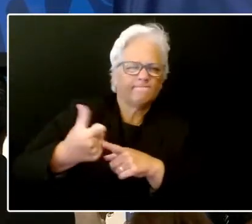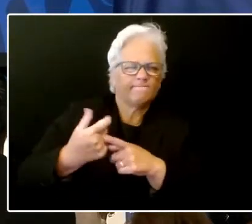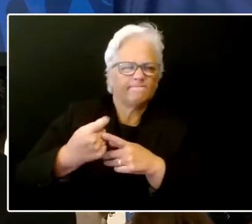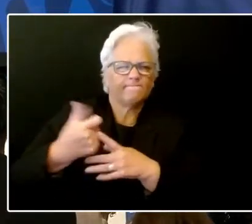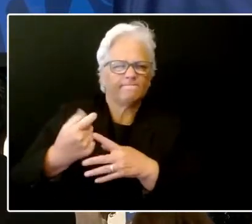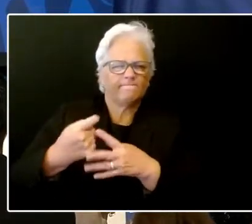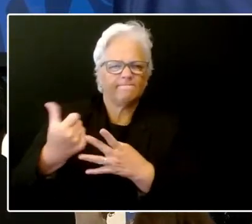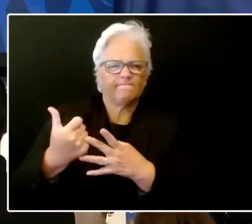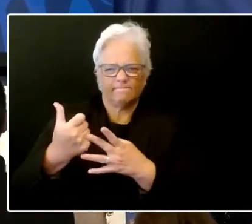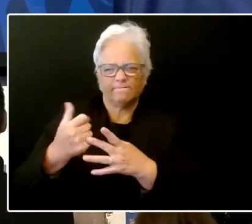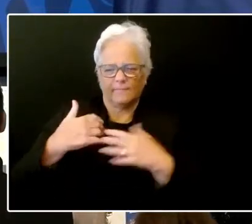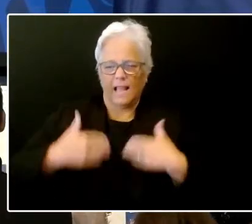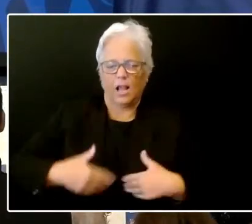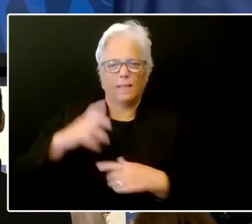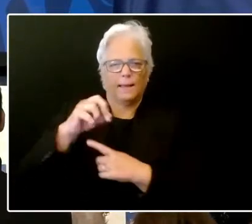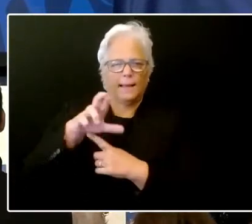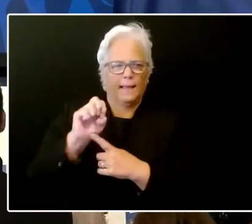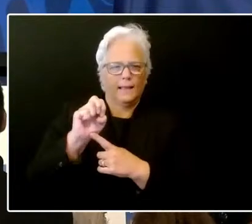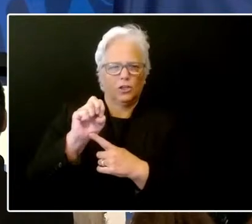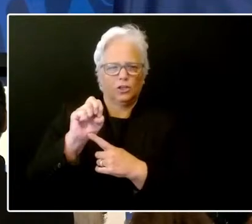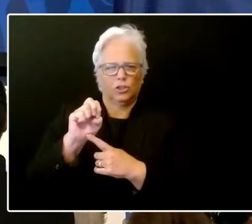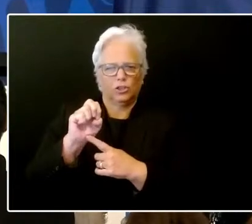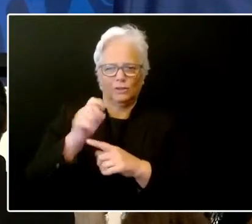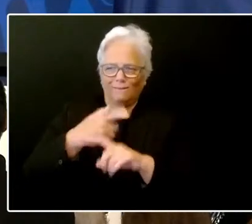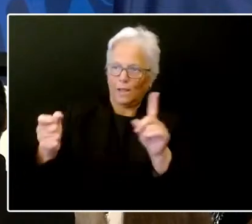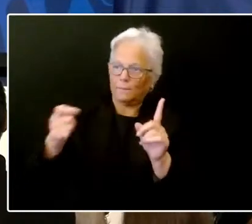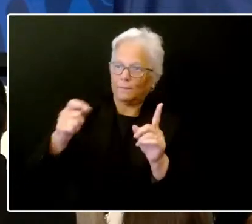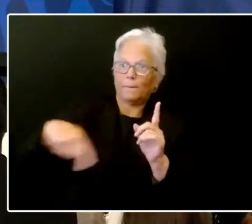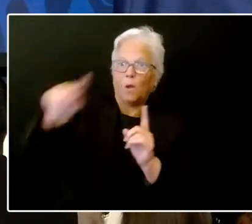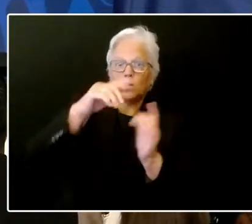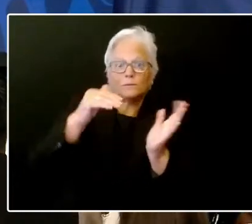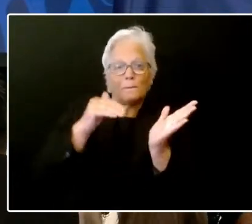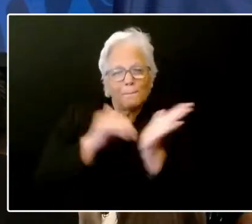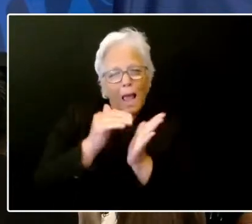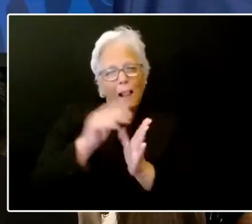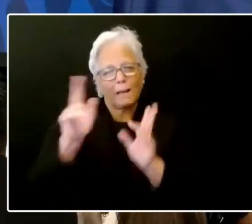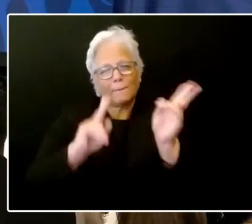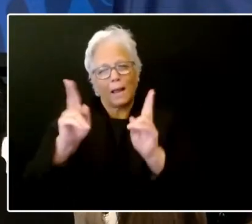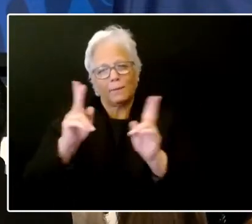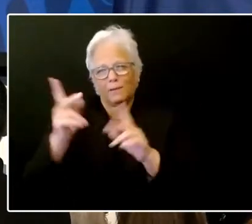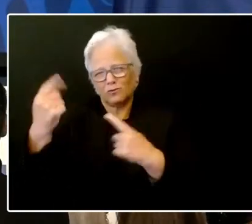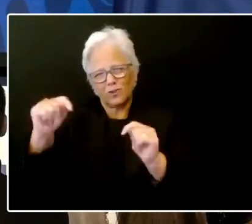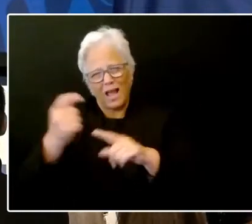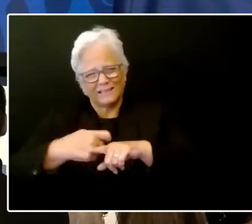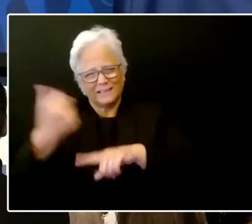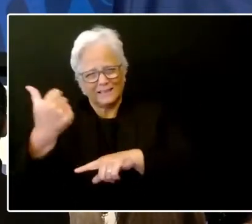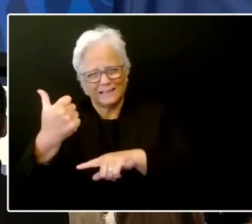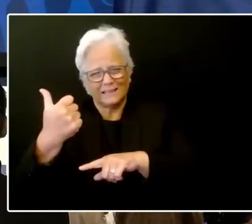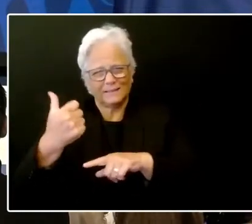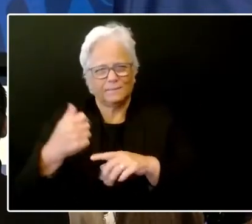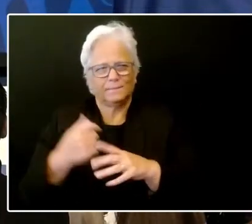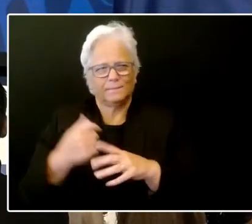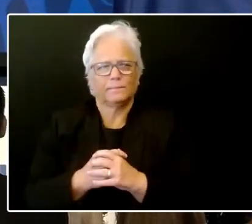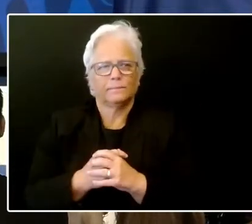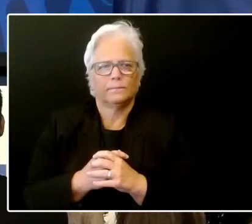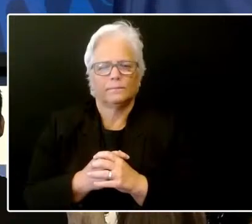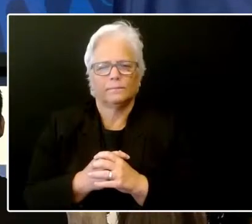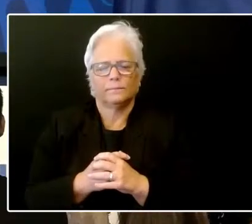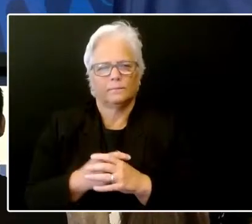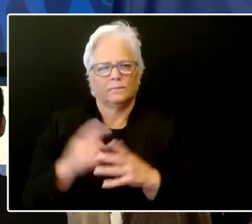President Joe Biden and I, on the other hand, have defended the Affordable Care Act and made it stronger. In